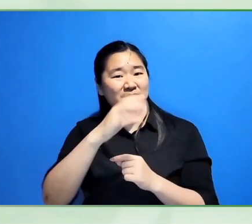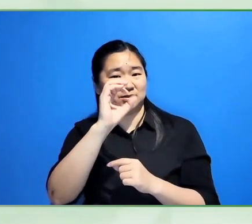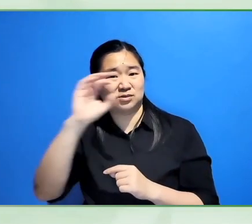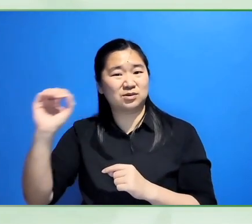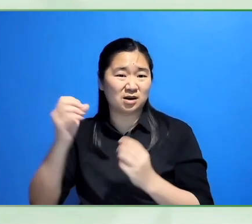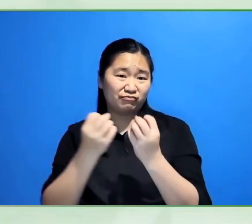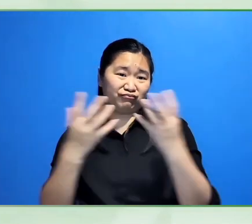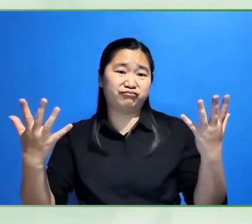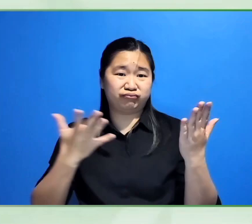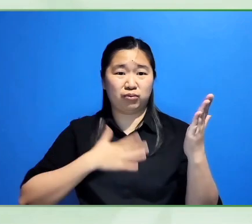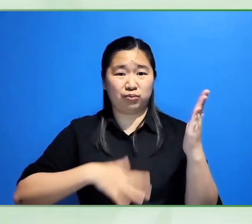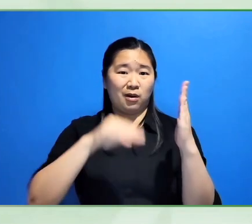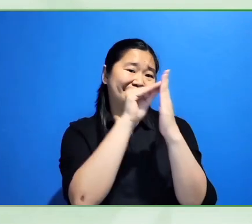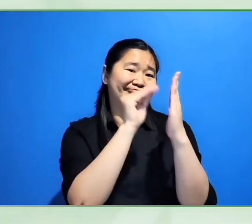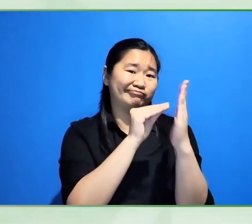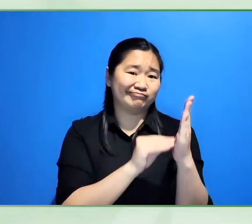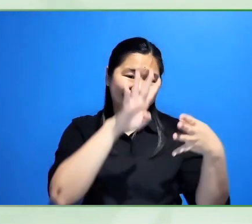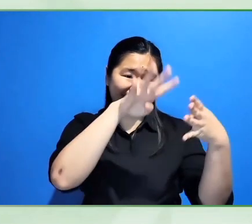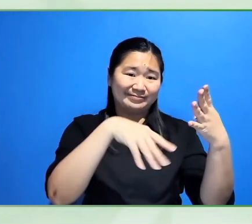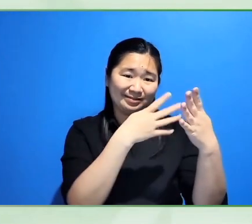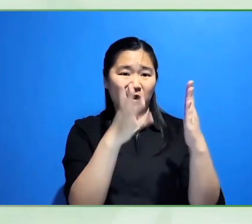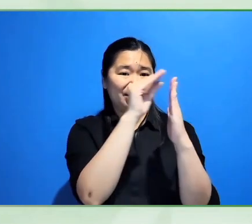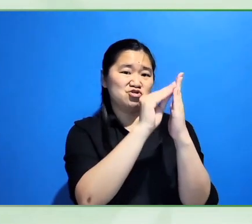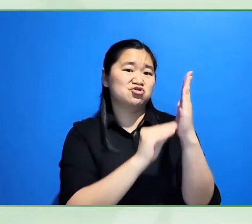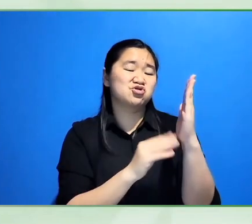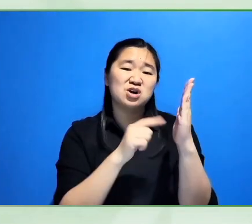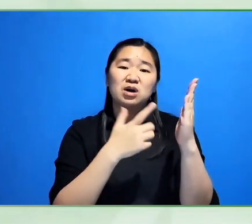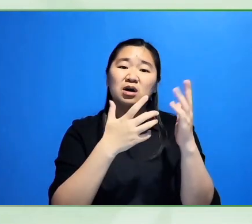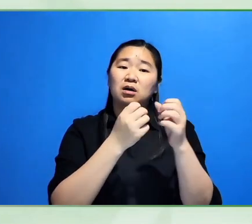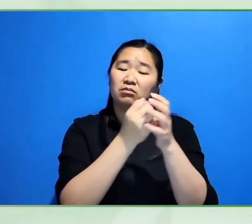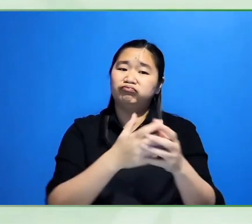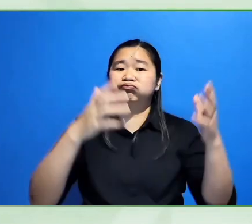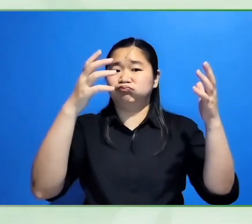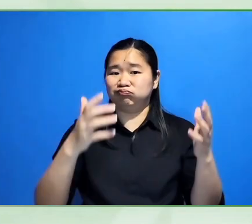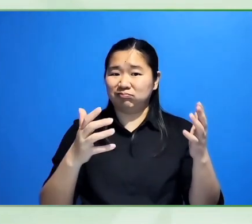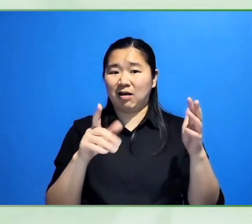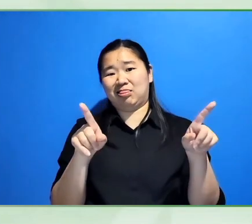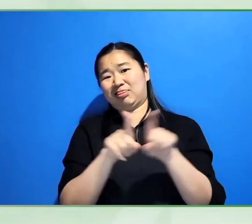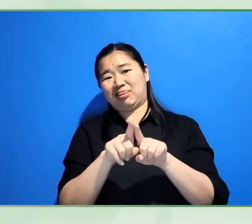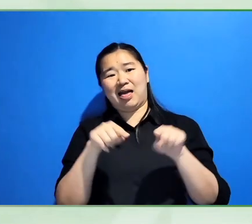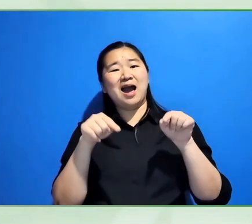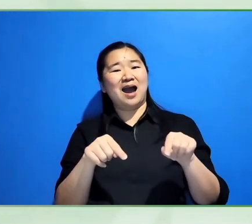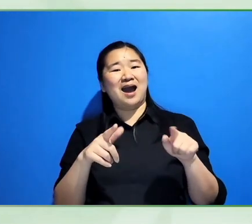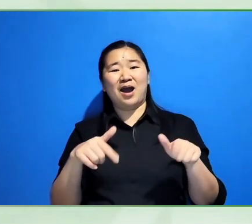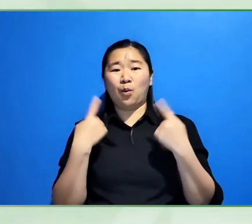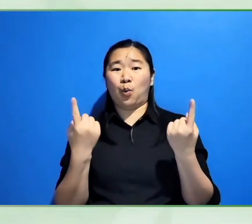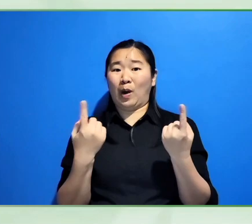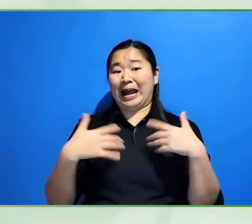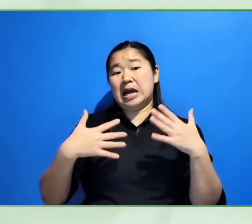countries that are in the region. We have a lot of informality, we have a lot of cases that are a result